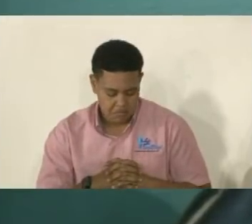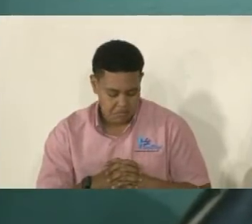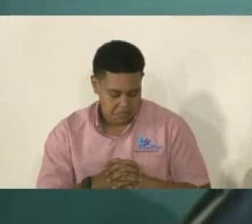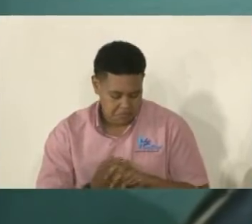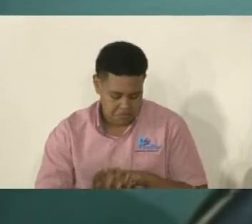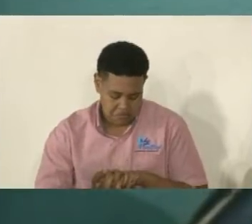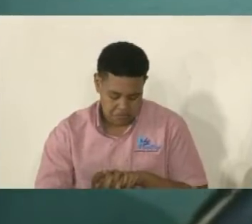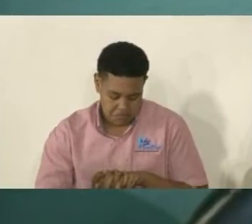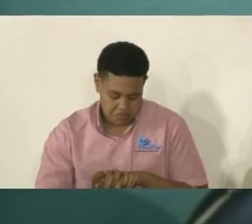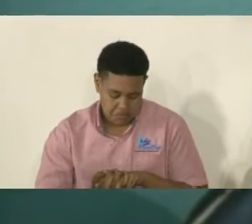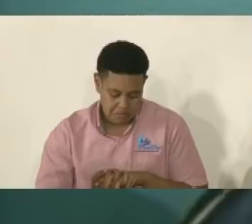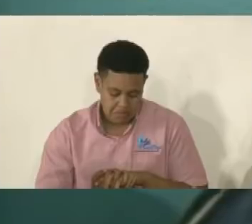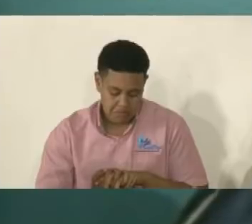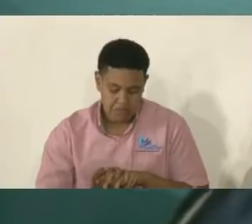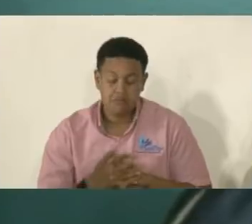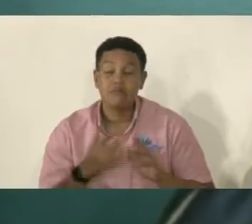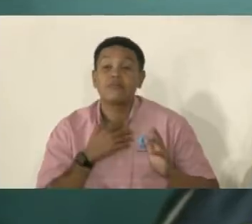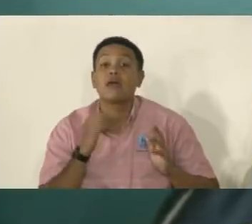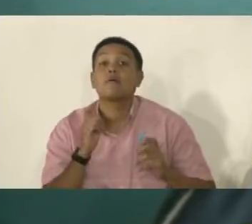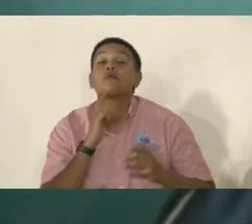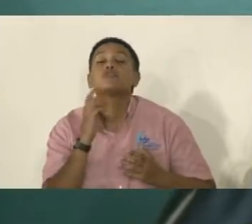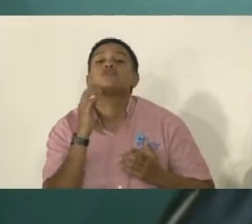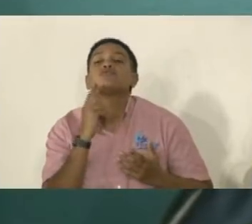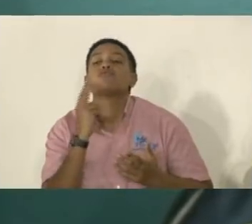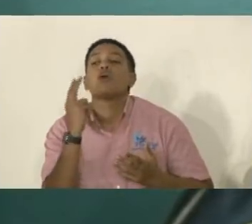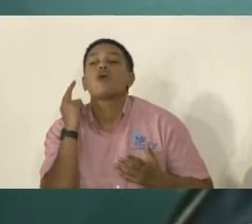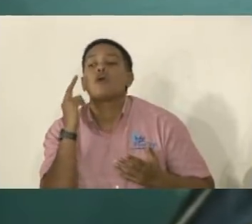must also record my personal